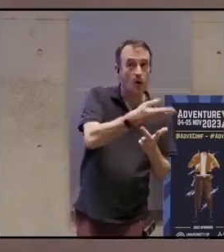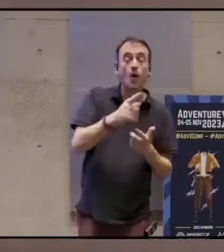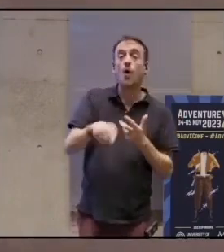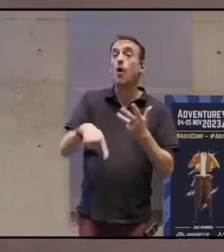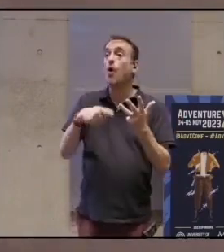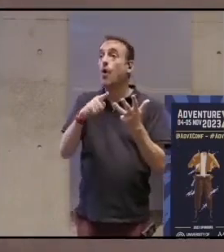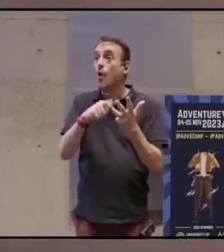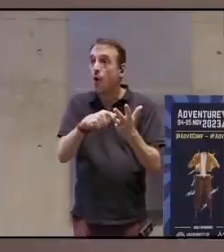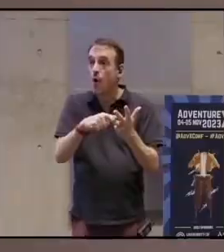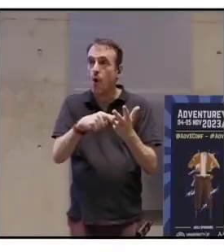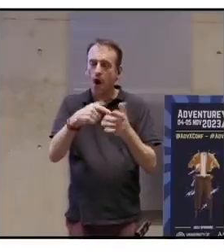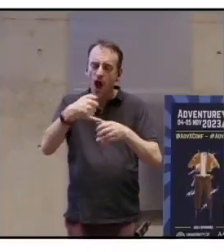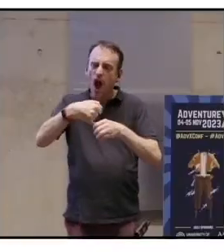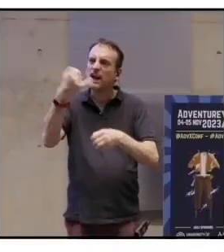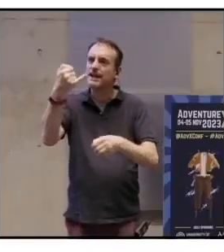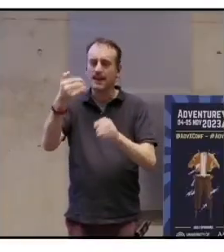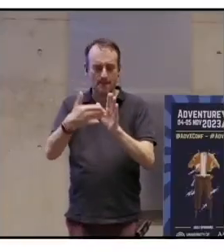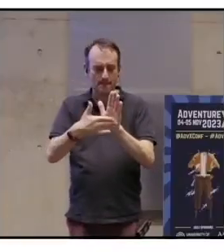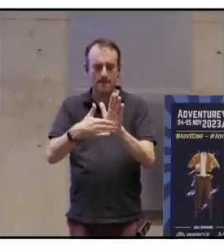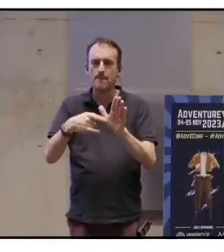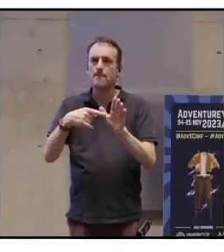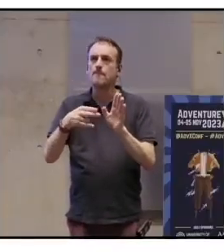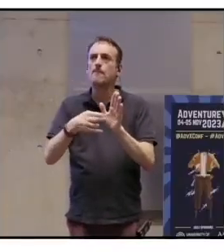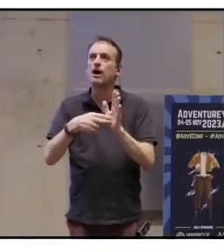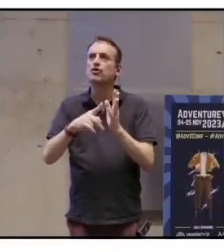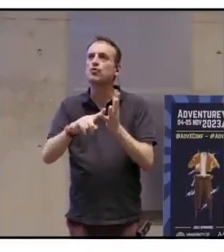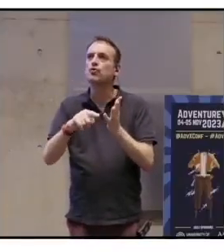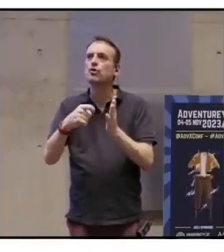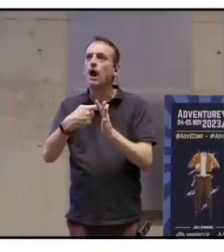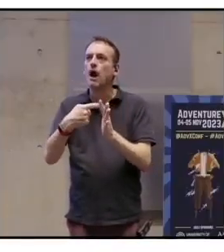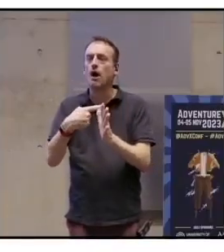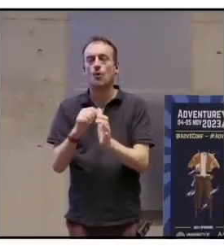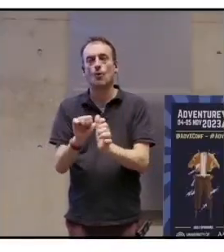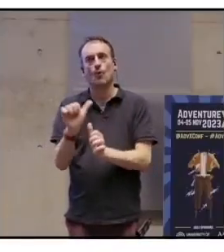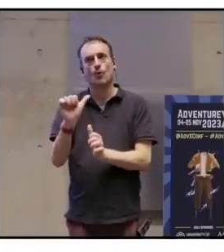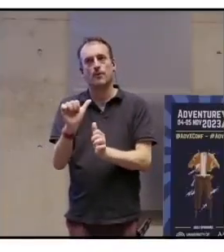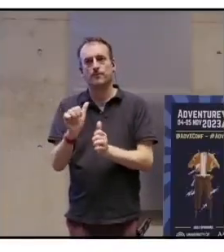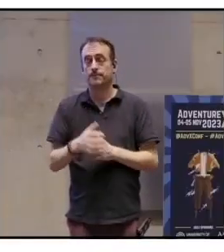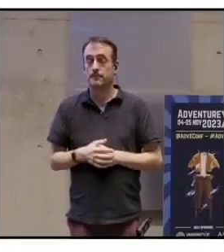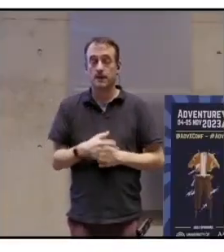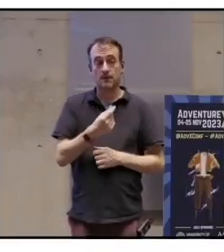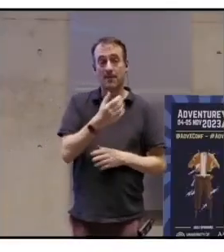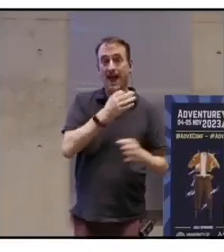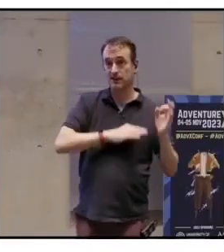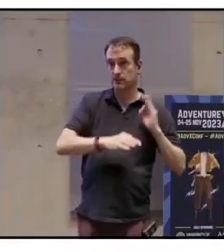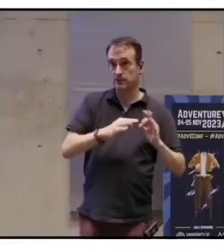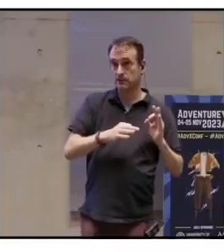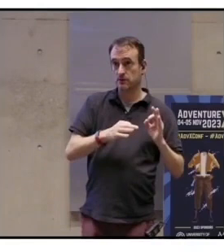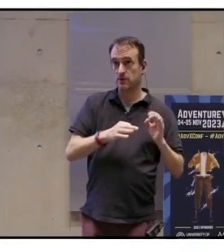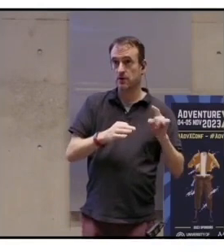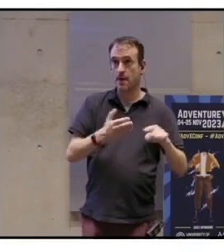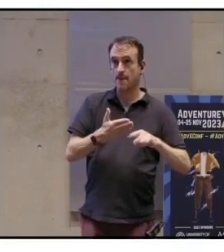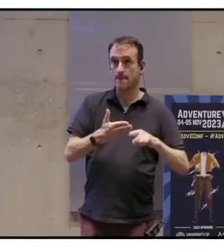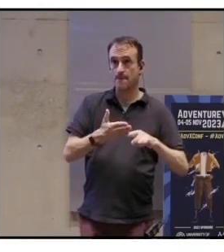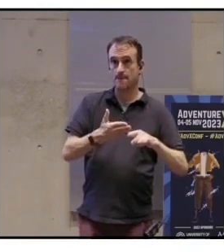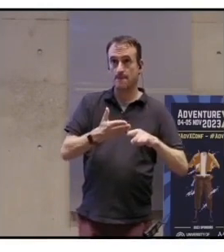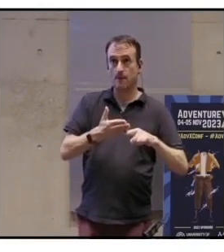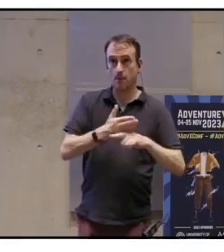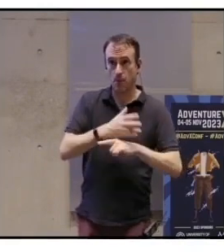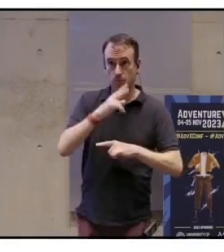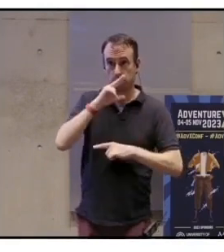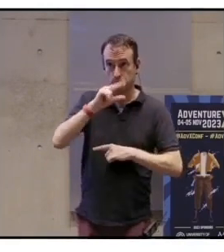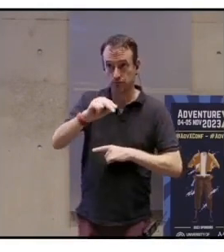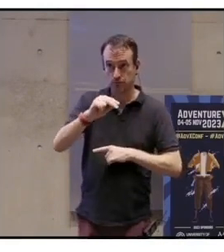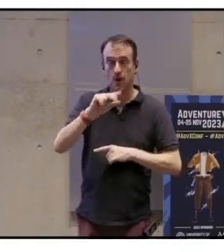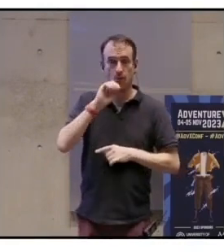new best friend. Some actors, for whatever reason, have this habit of, before they say a sound, before they say